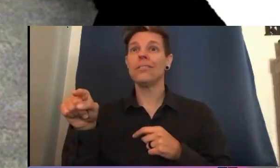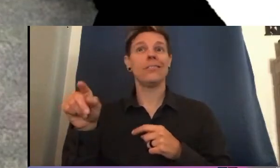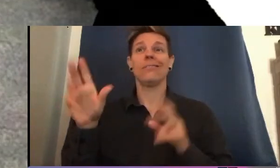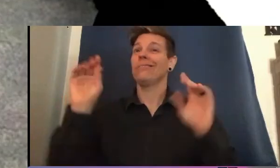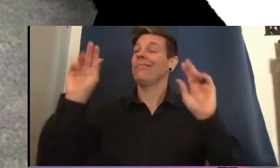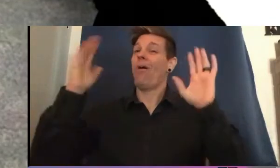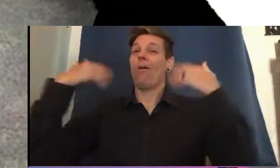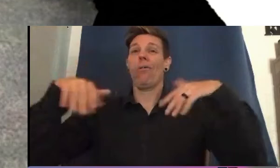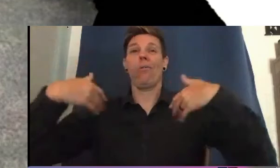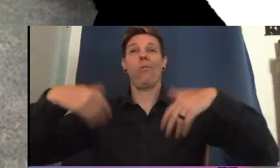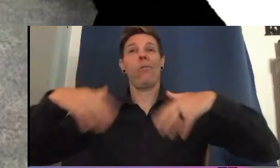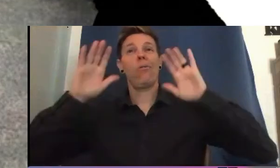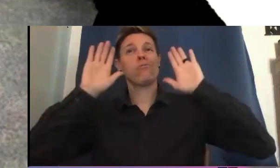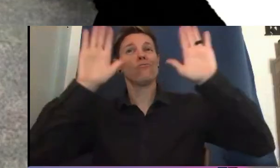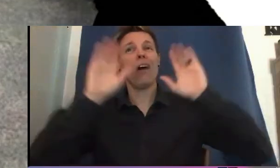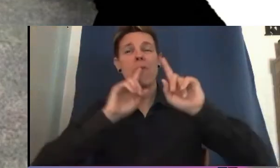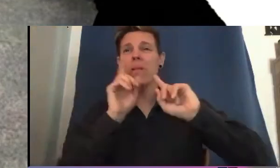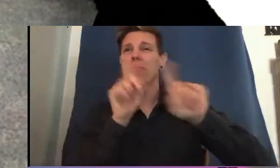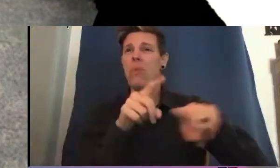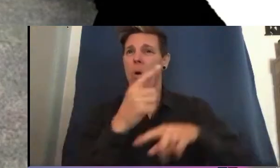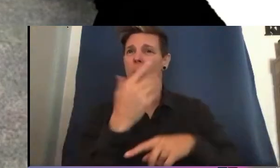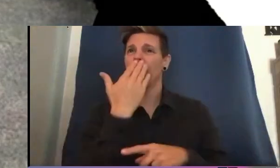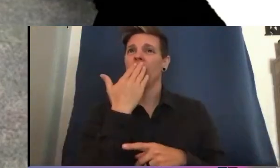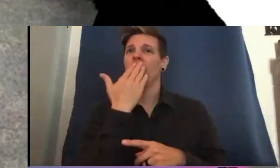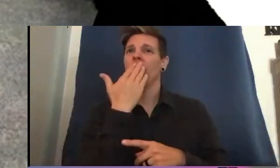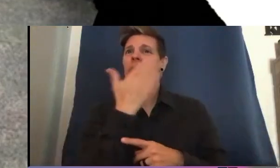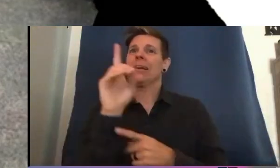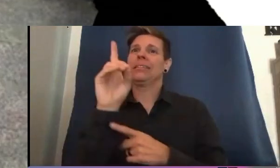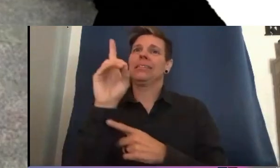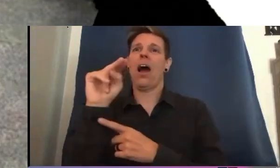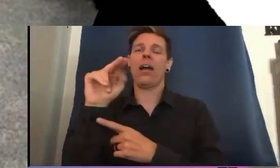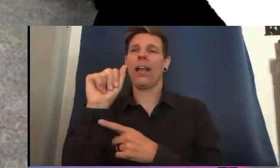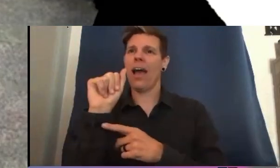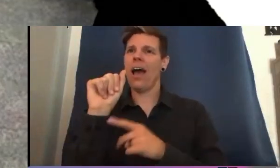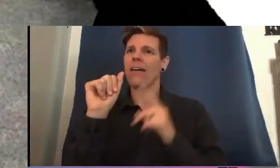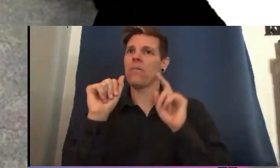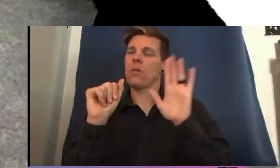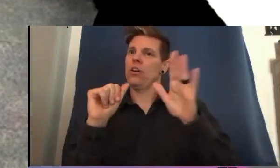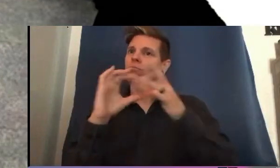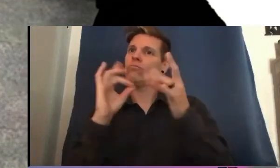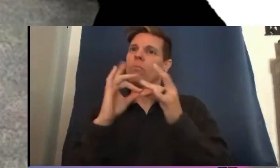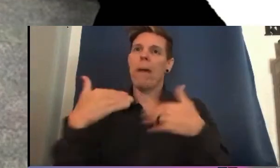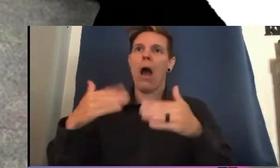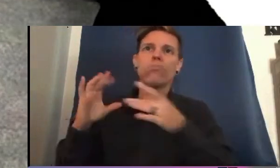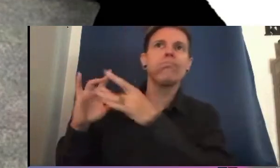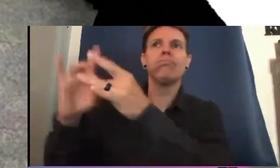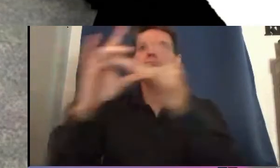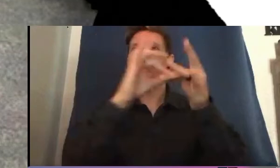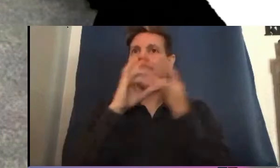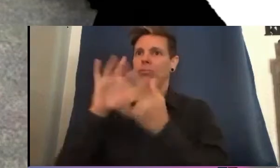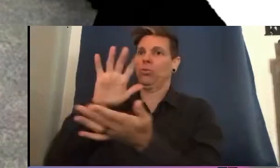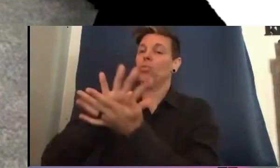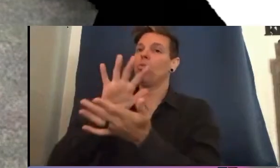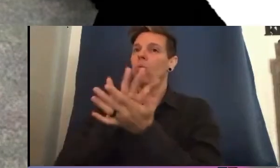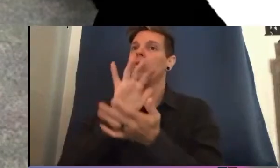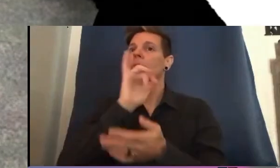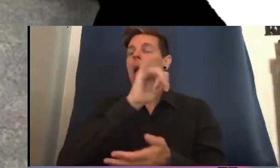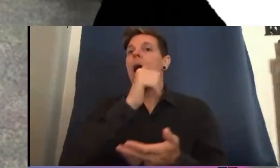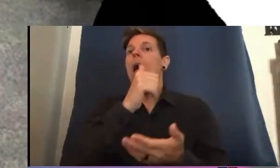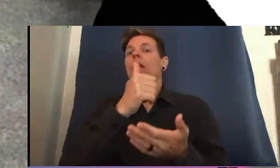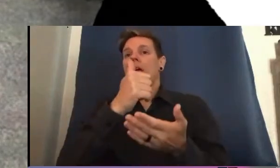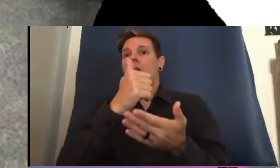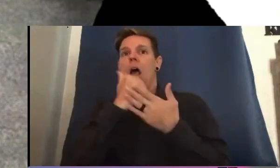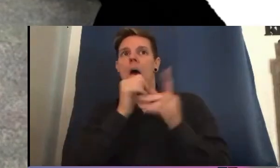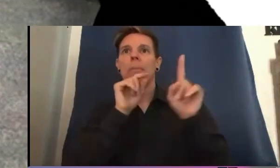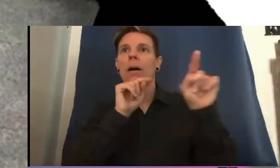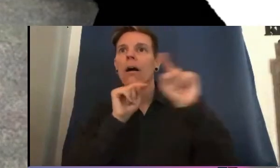also thank Deanne for her report about the coordination with the schools. I thought that was particularly helpful. And all of our presenters,